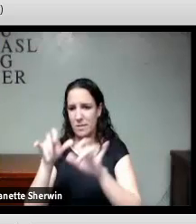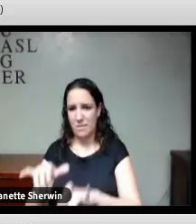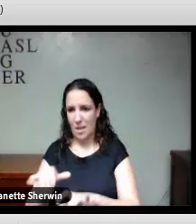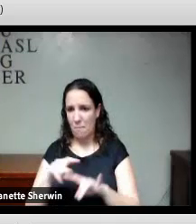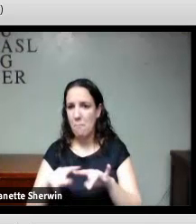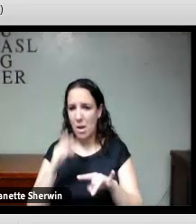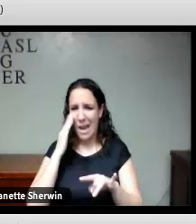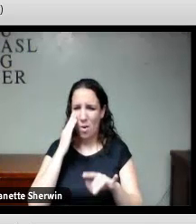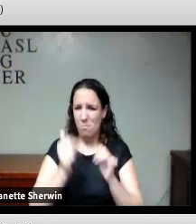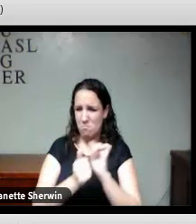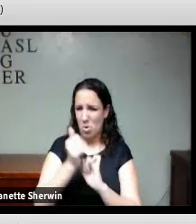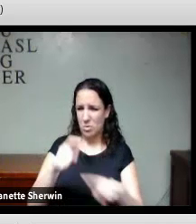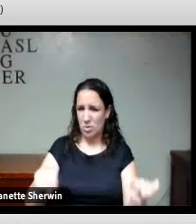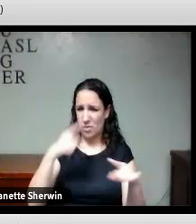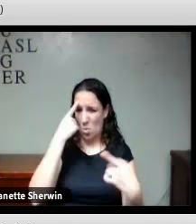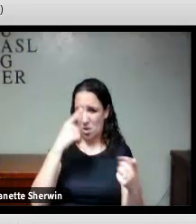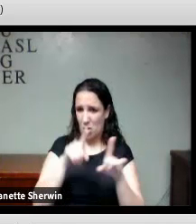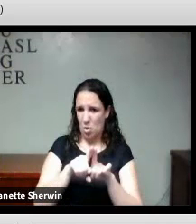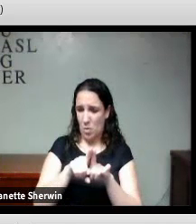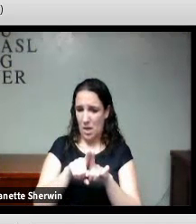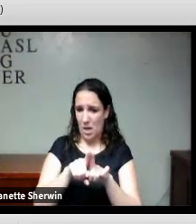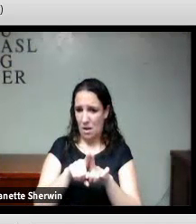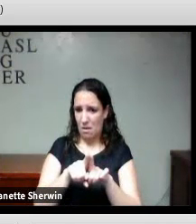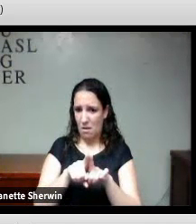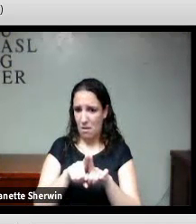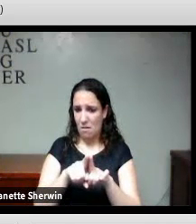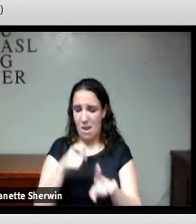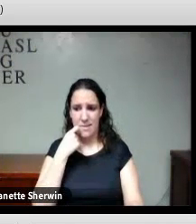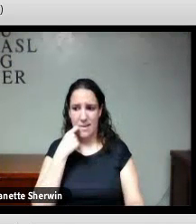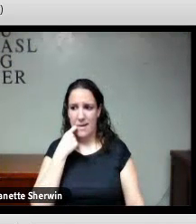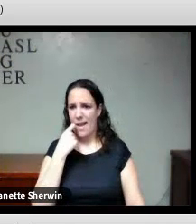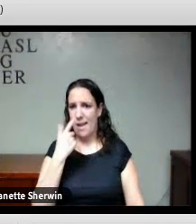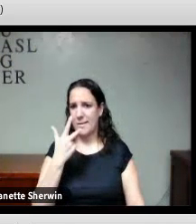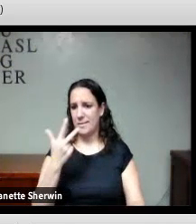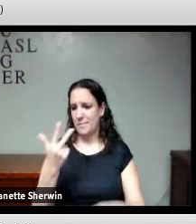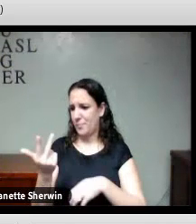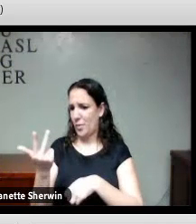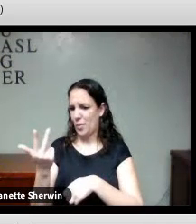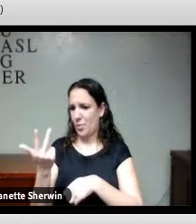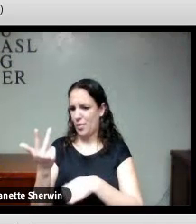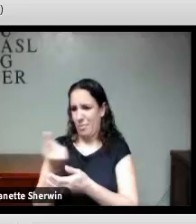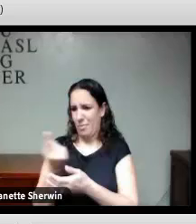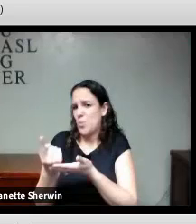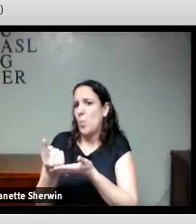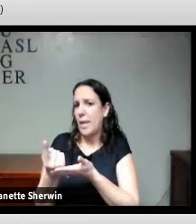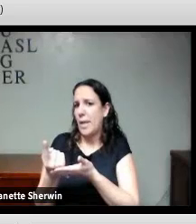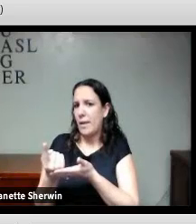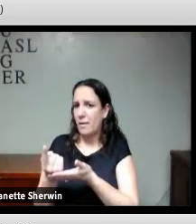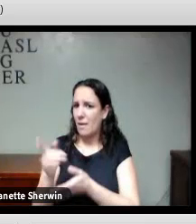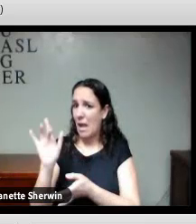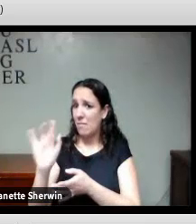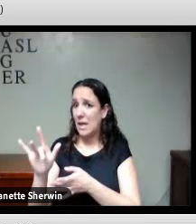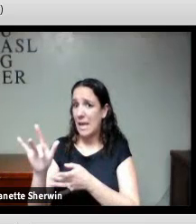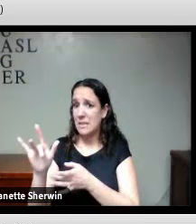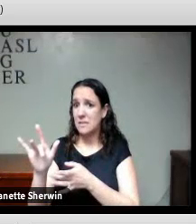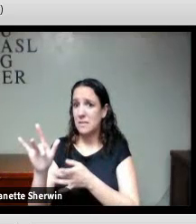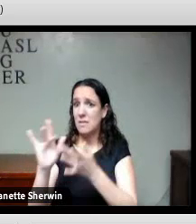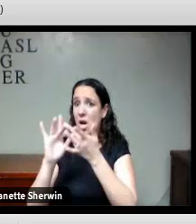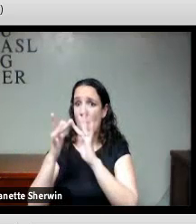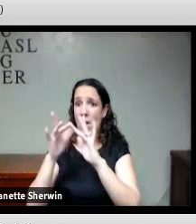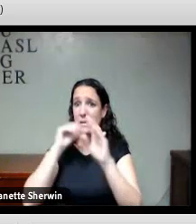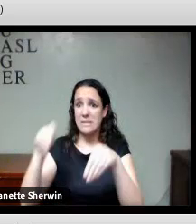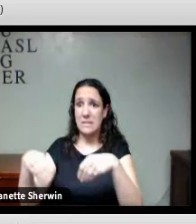you will agree with this, how many of us in the last, let's say, 3 days or this week have clicked on a website and it didn't load fast enough